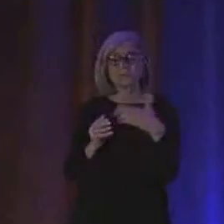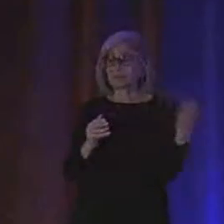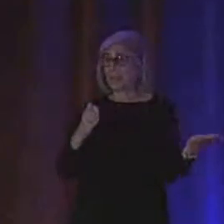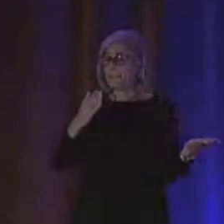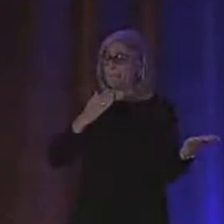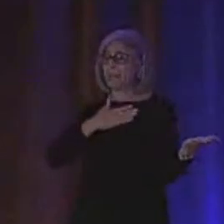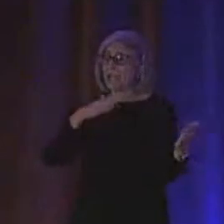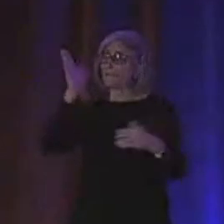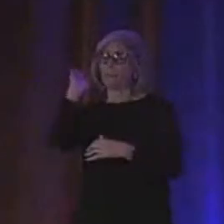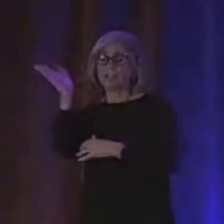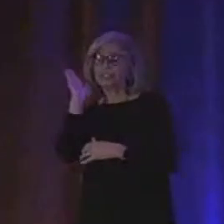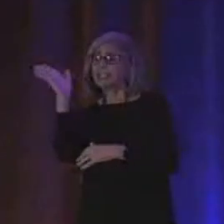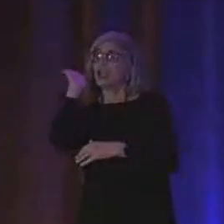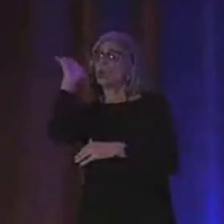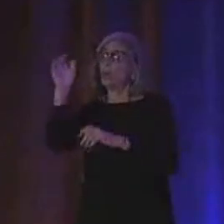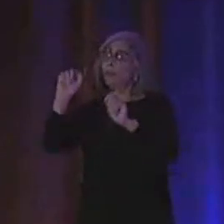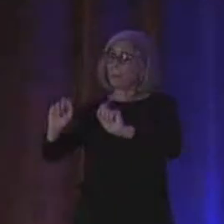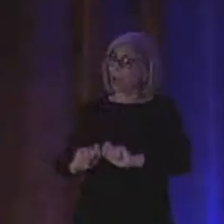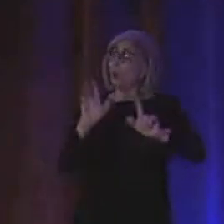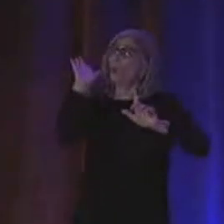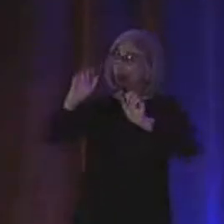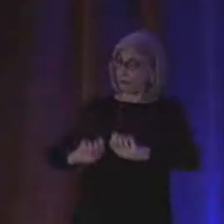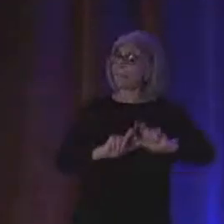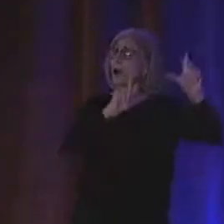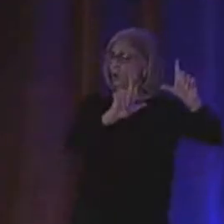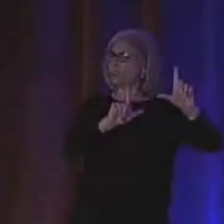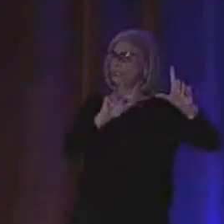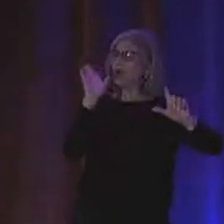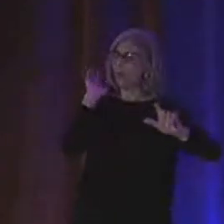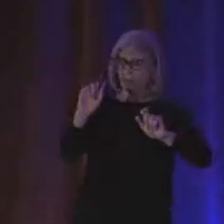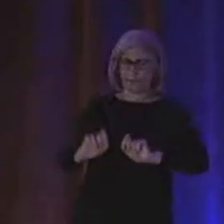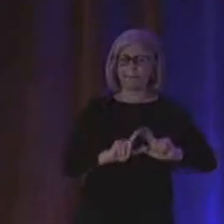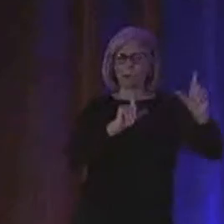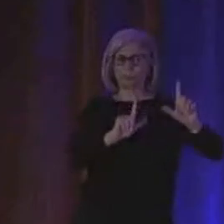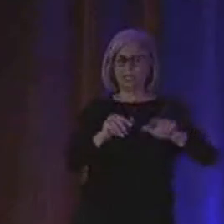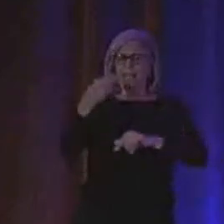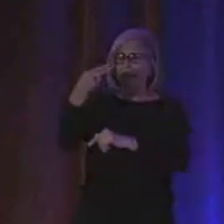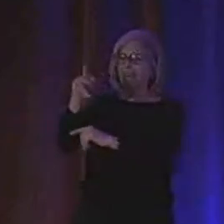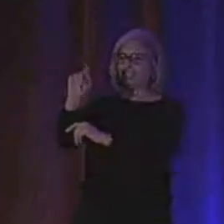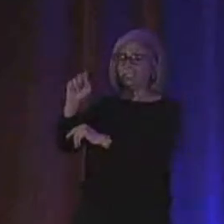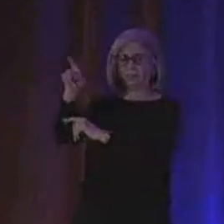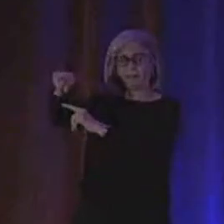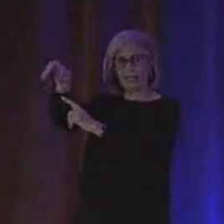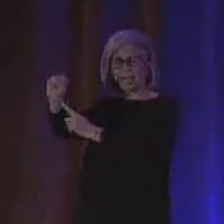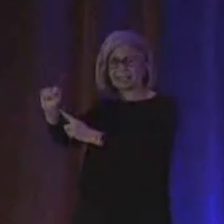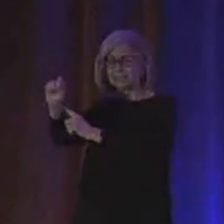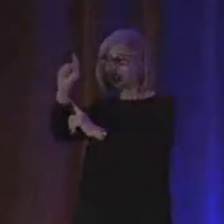My presentation will be posted on Noticed. That is